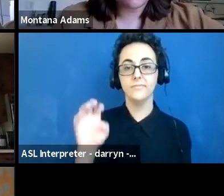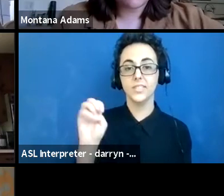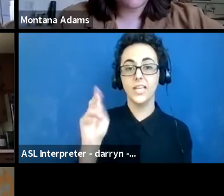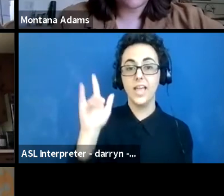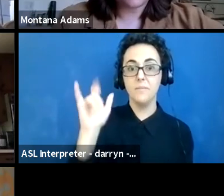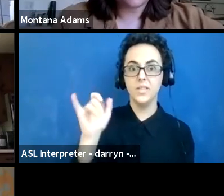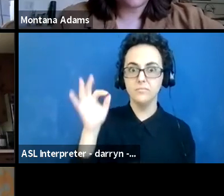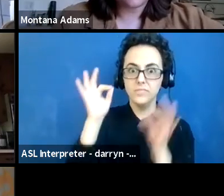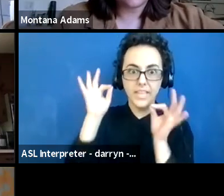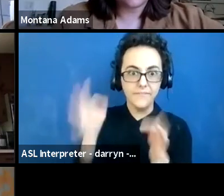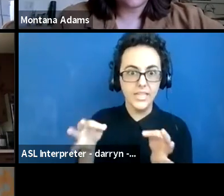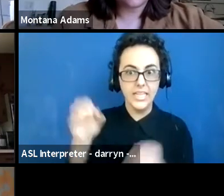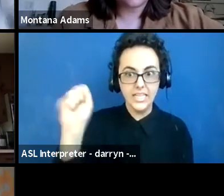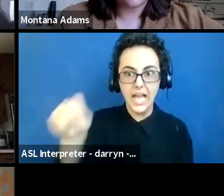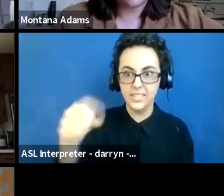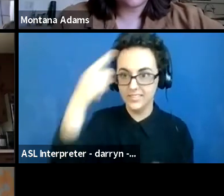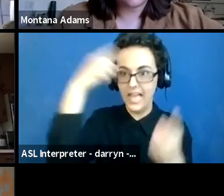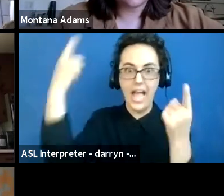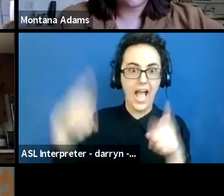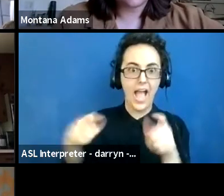It's such a difficult